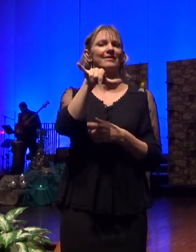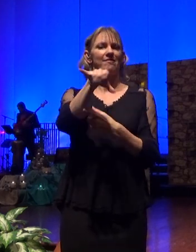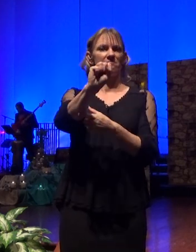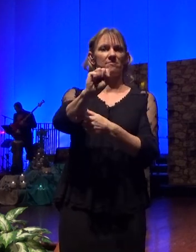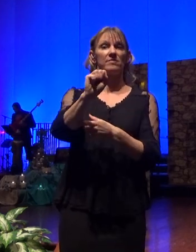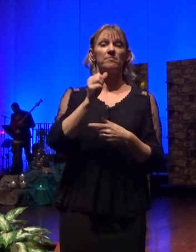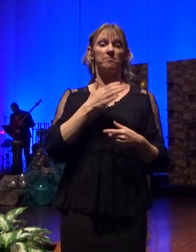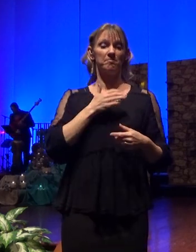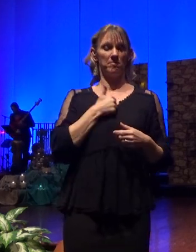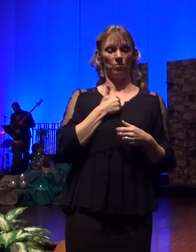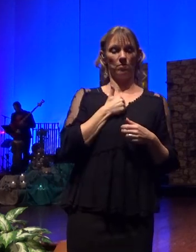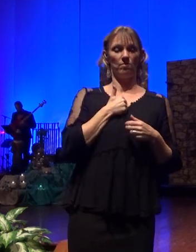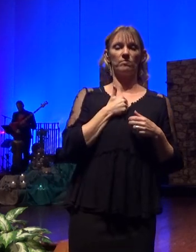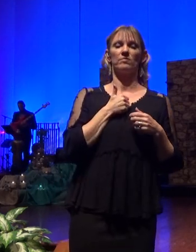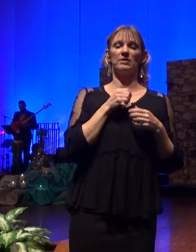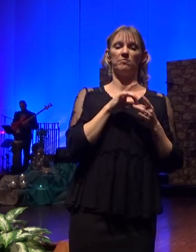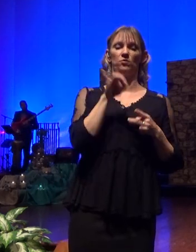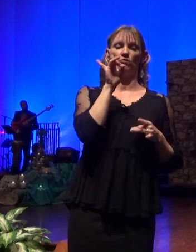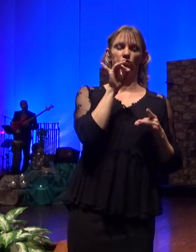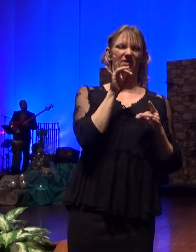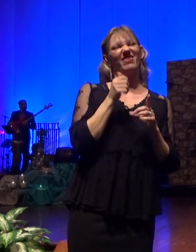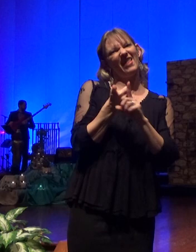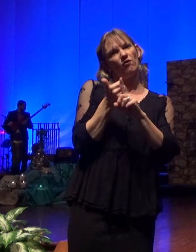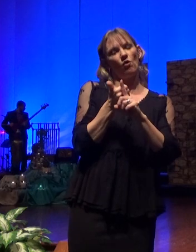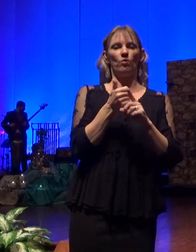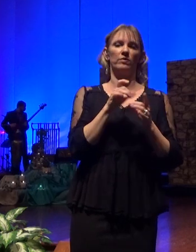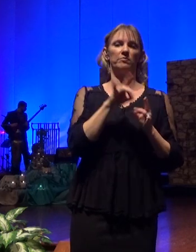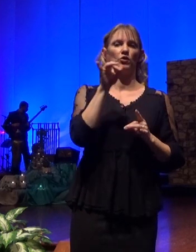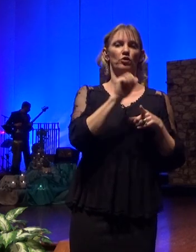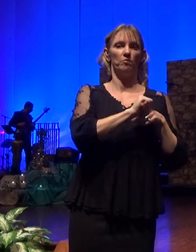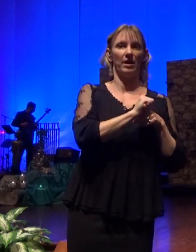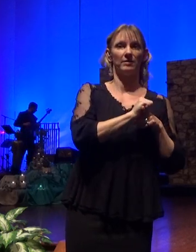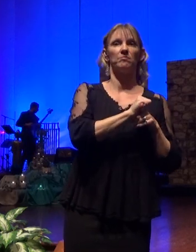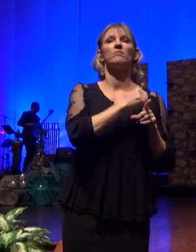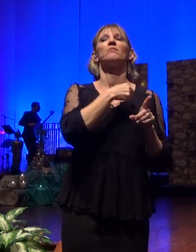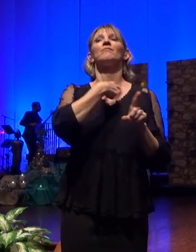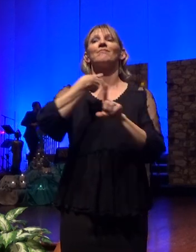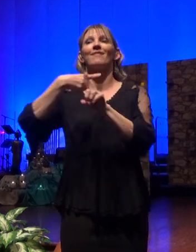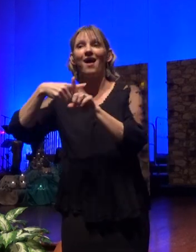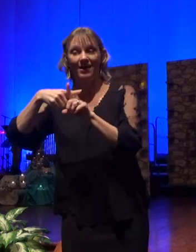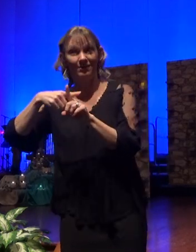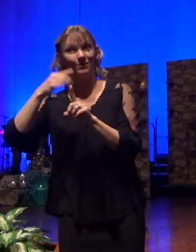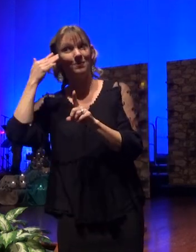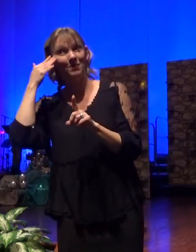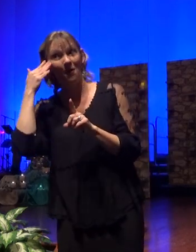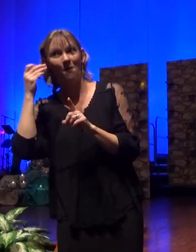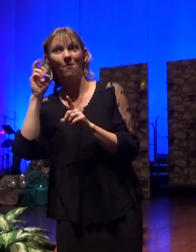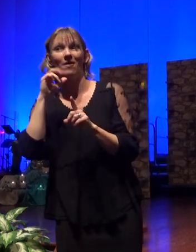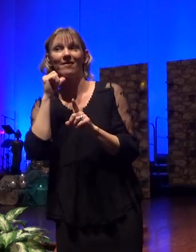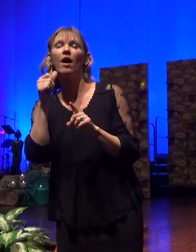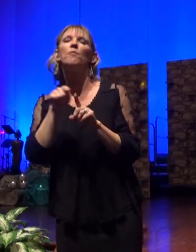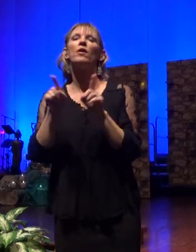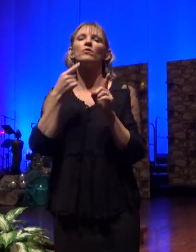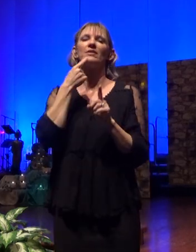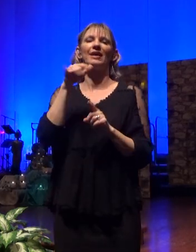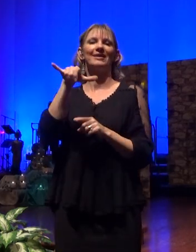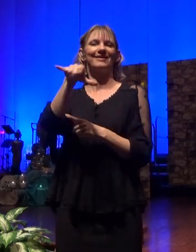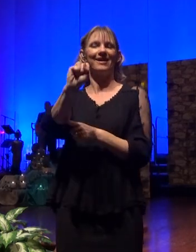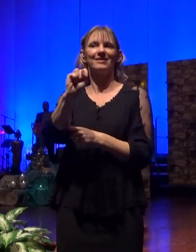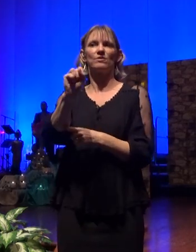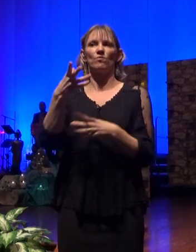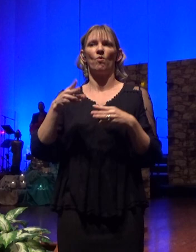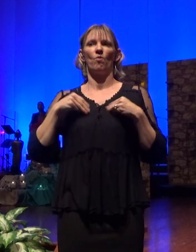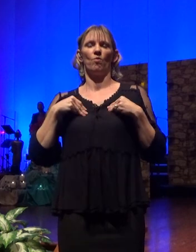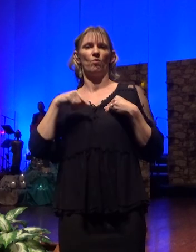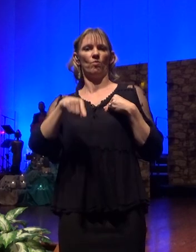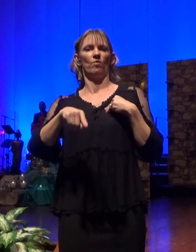spiritual practice and making Mile High Church a part of it, but at some level, whether you know it or not, you said yes to being an owner of this